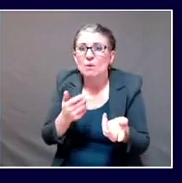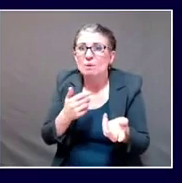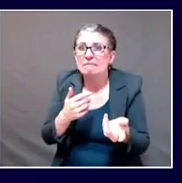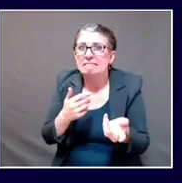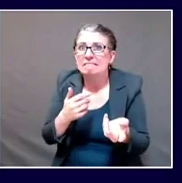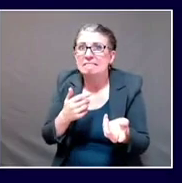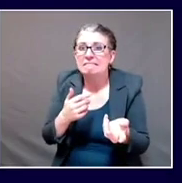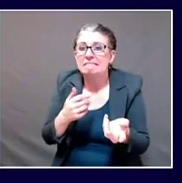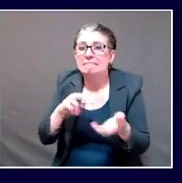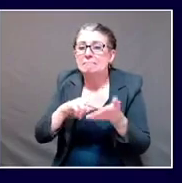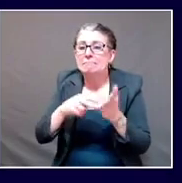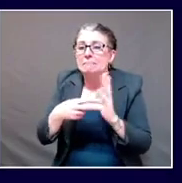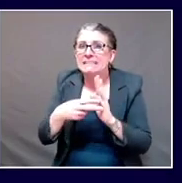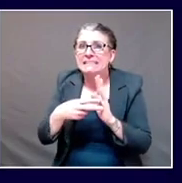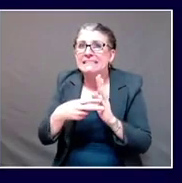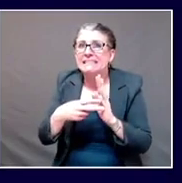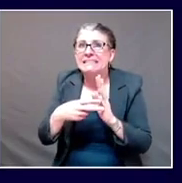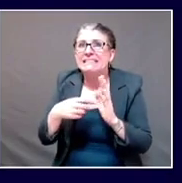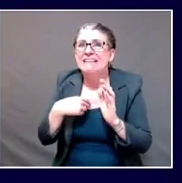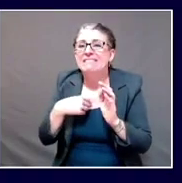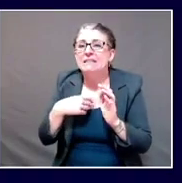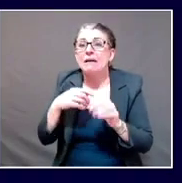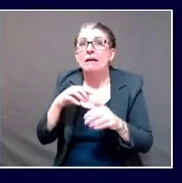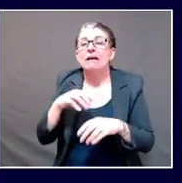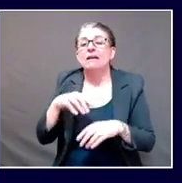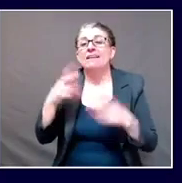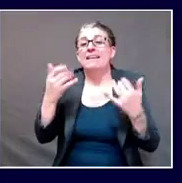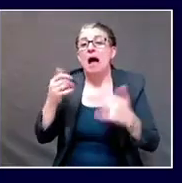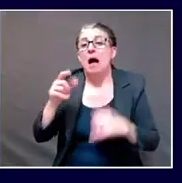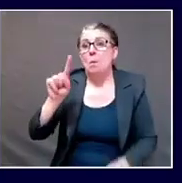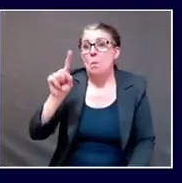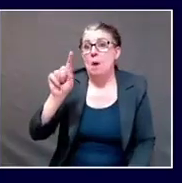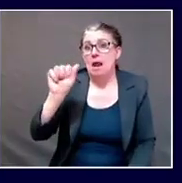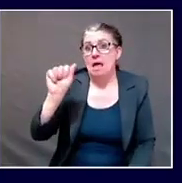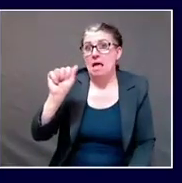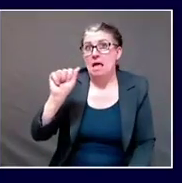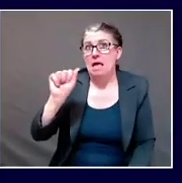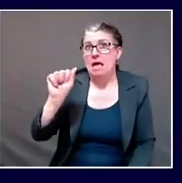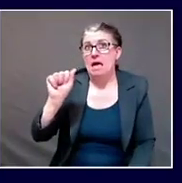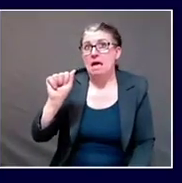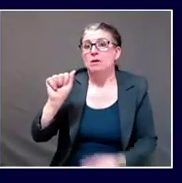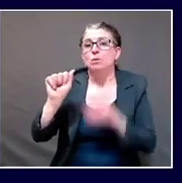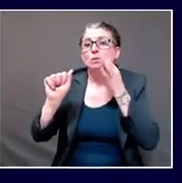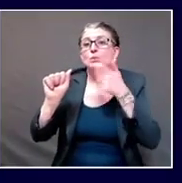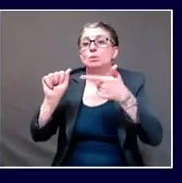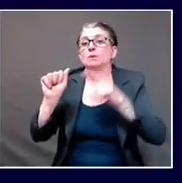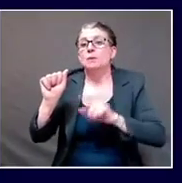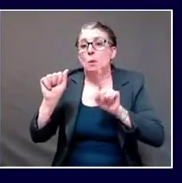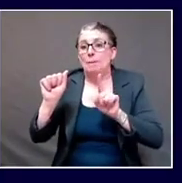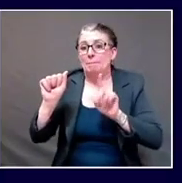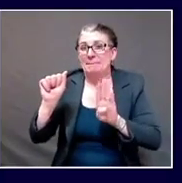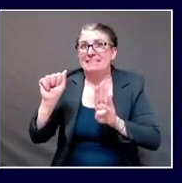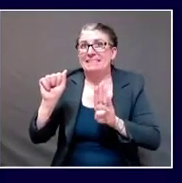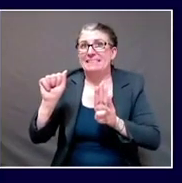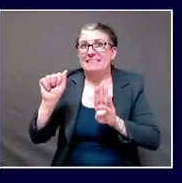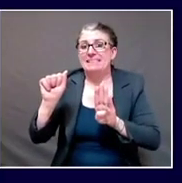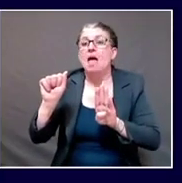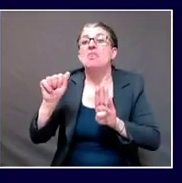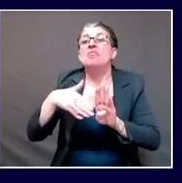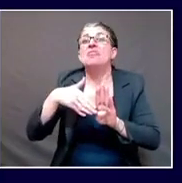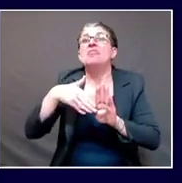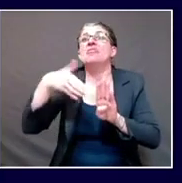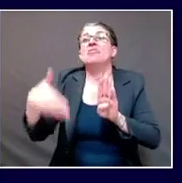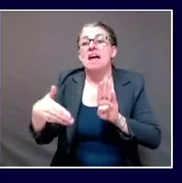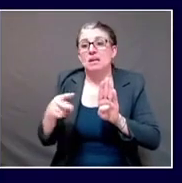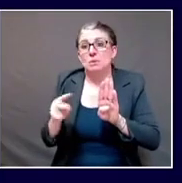three shortly thereafter. But everything is on the table. Evan, I'll add only that agreed with Commissioner Rambrough. I don't think any final